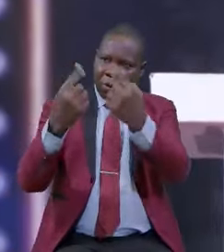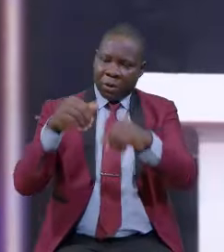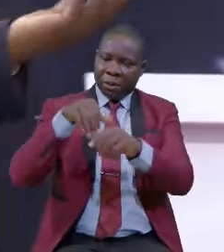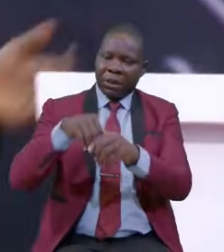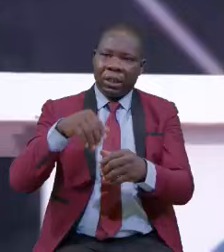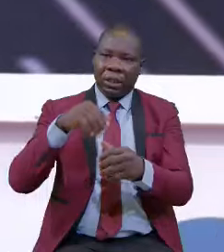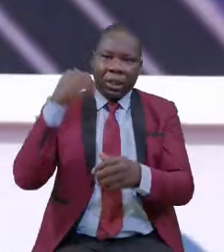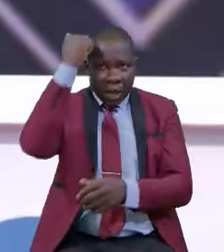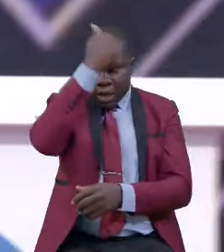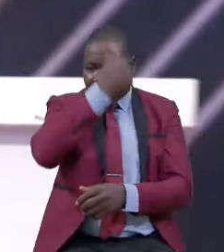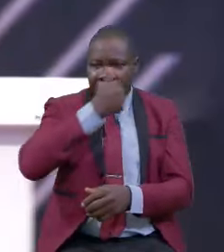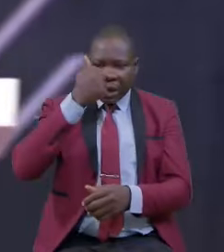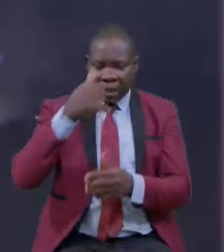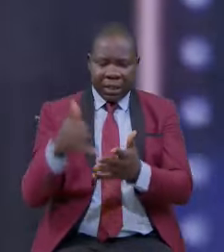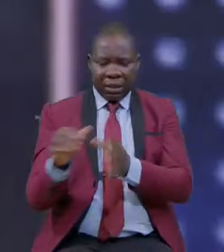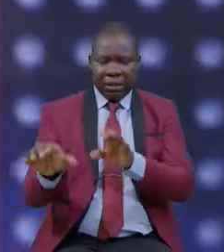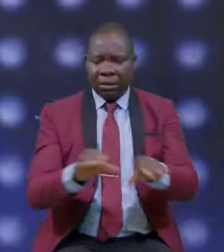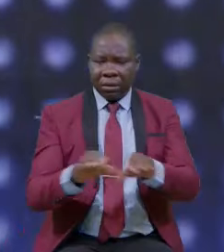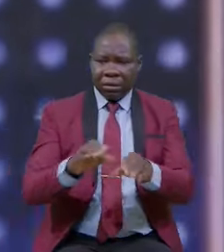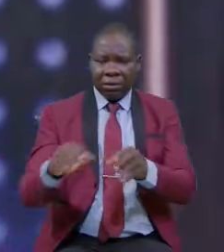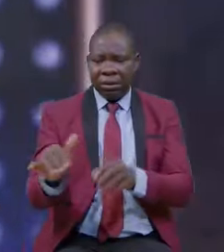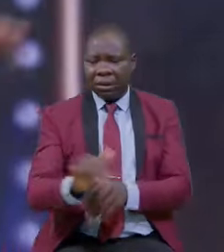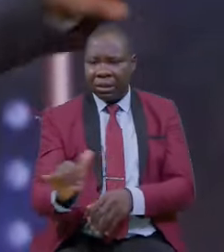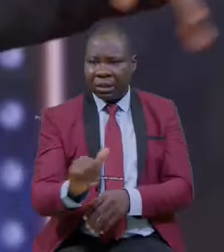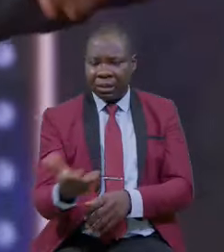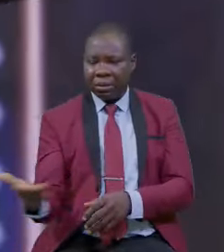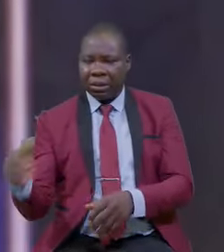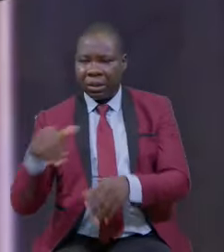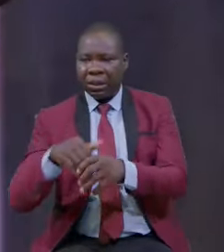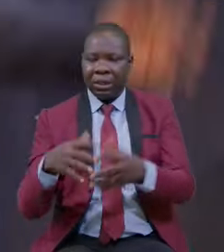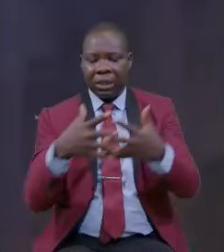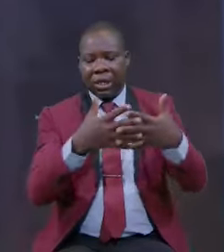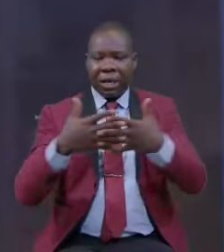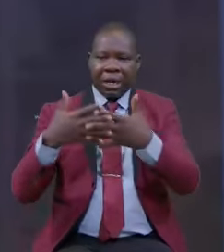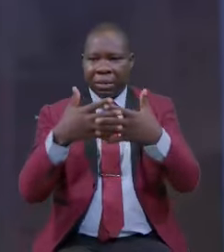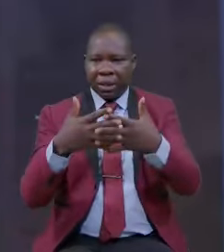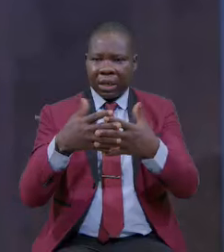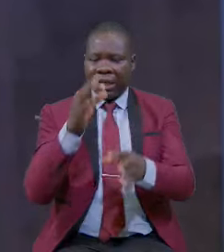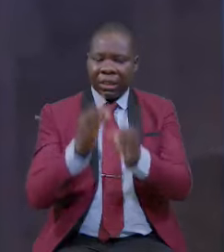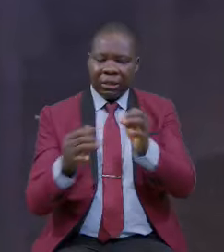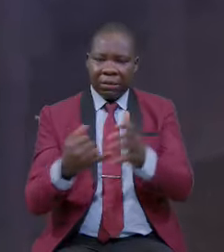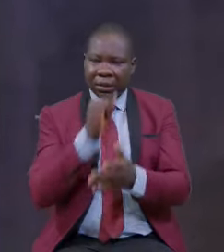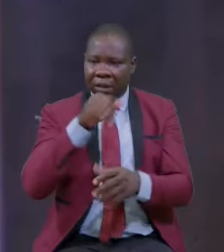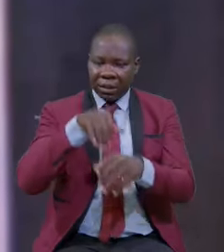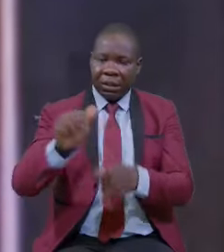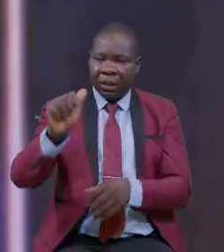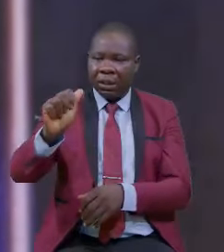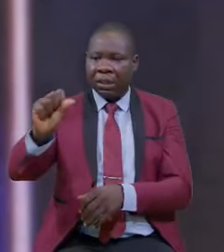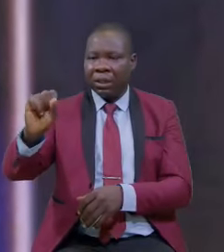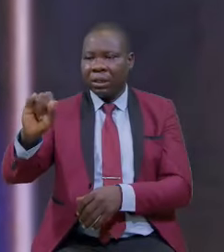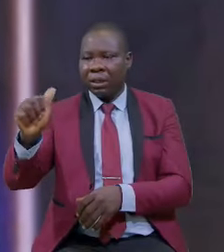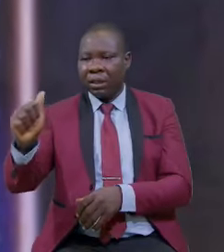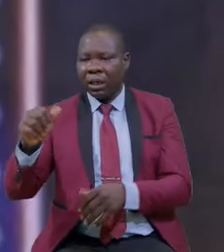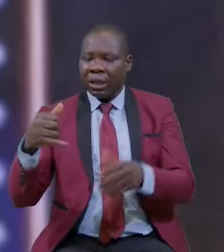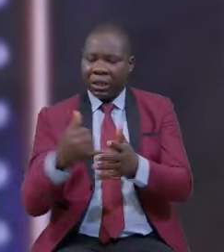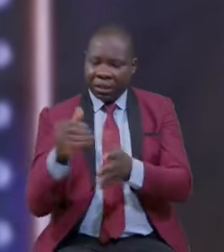Asia, it does the same thing that it does in the Pacific. The Word of God, the rain that